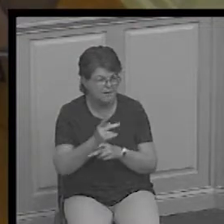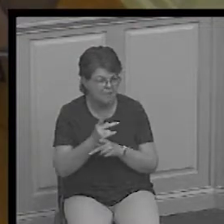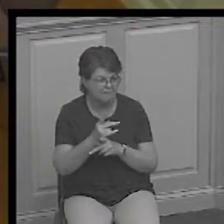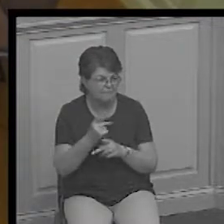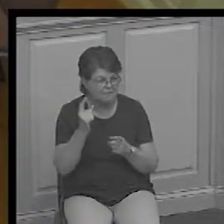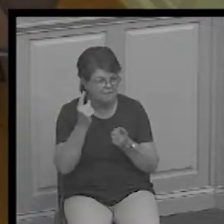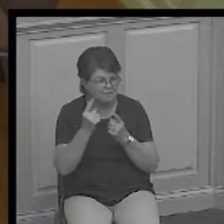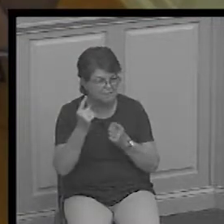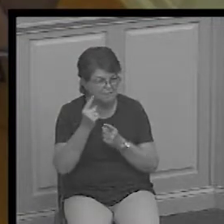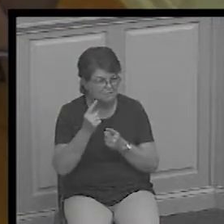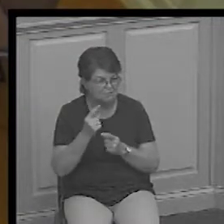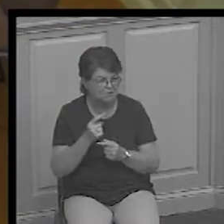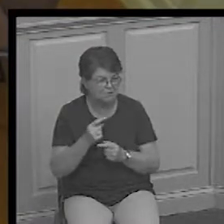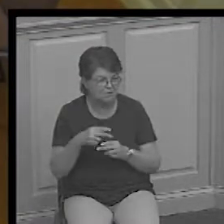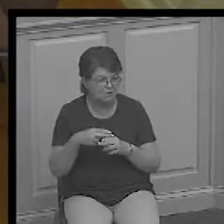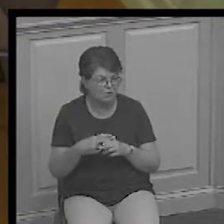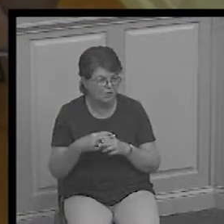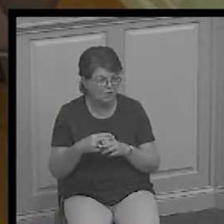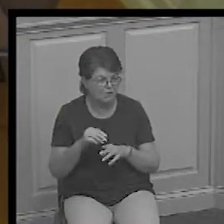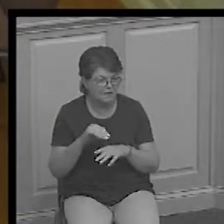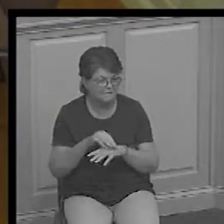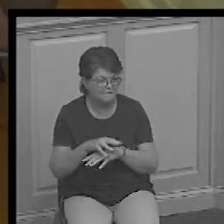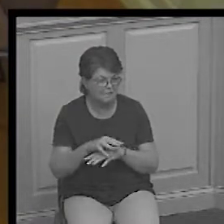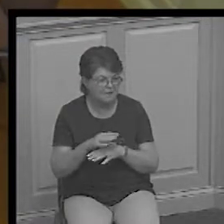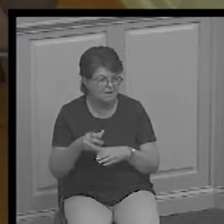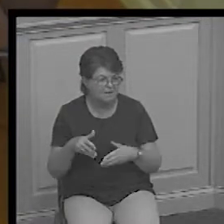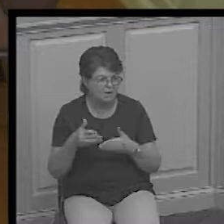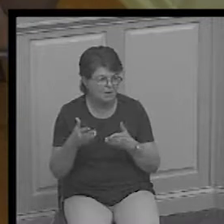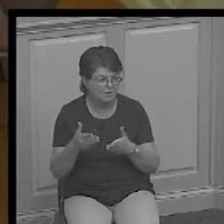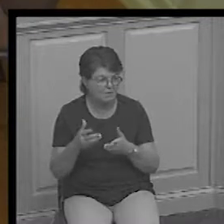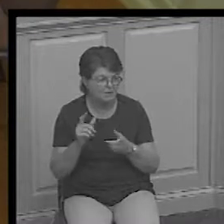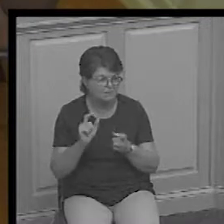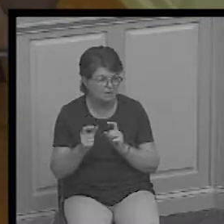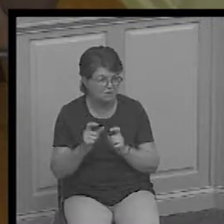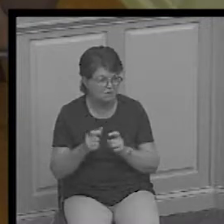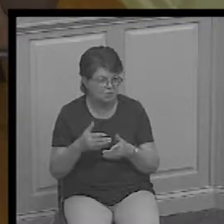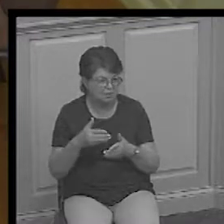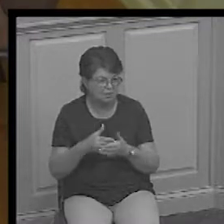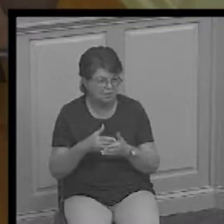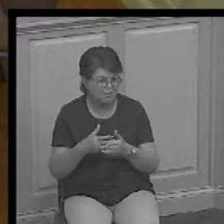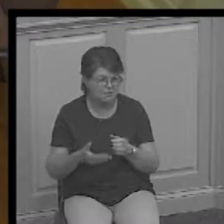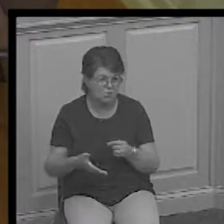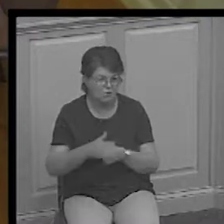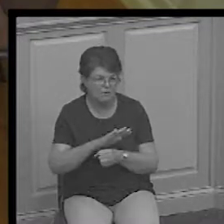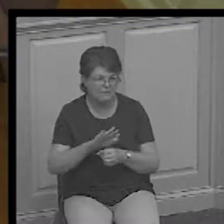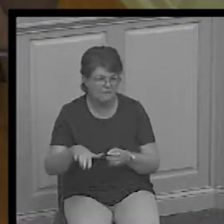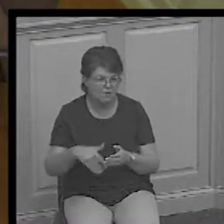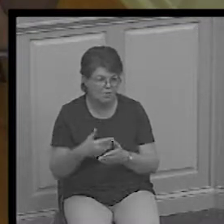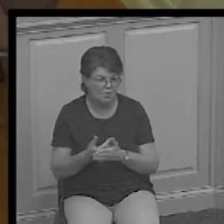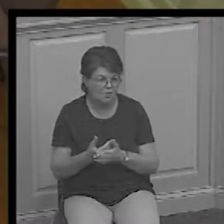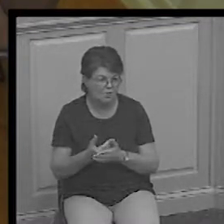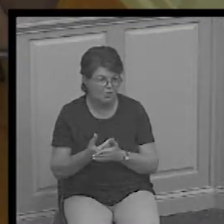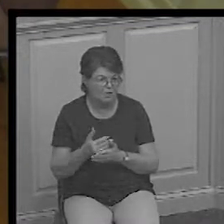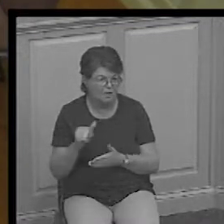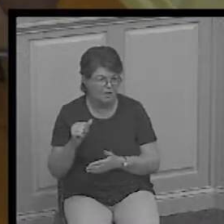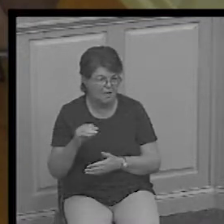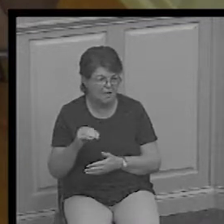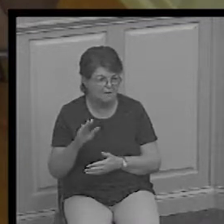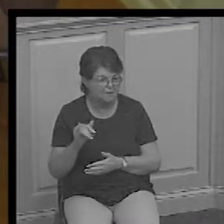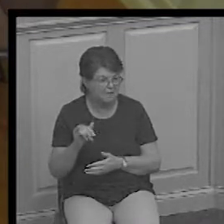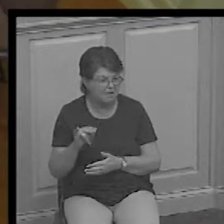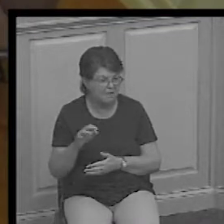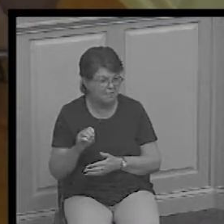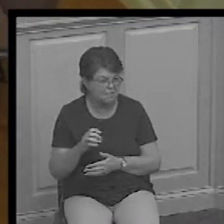considered, weighing the effect of the proposed alteration against the overall historical ambiance and the